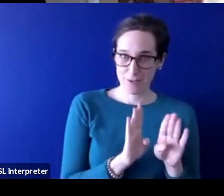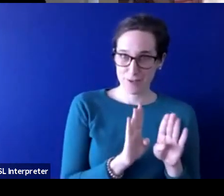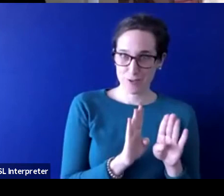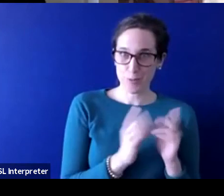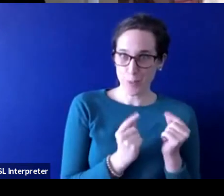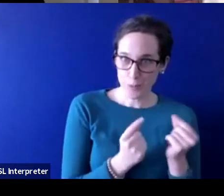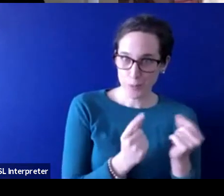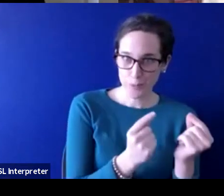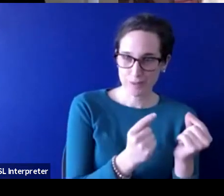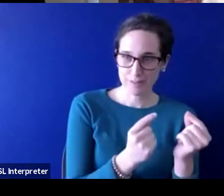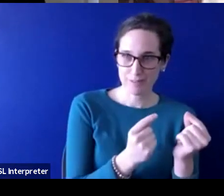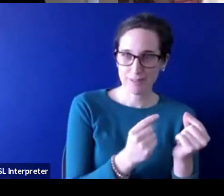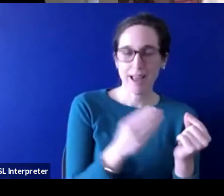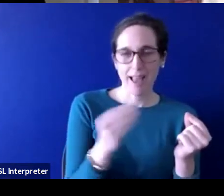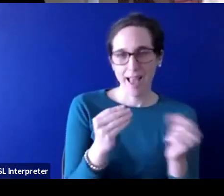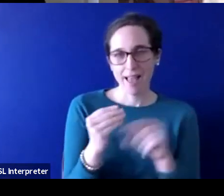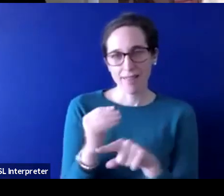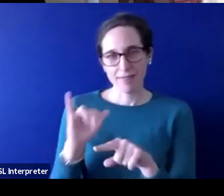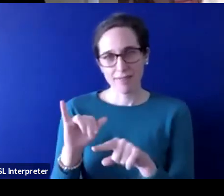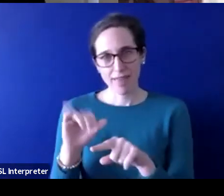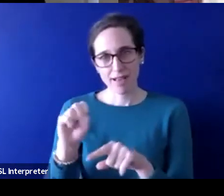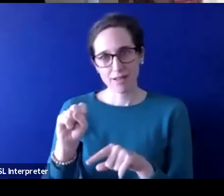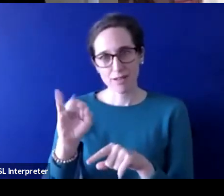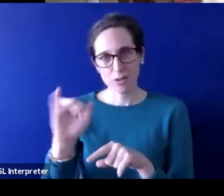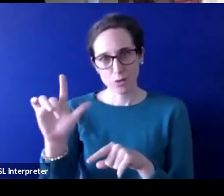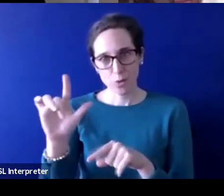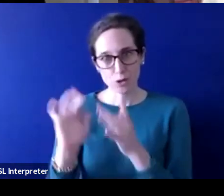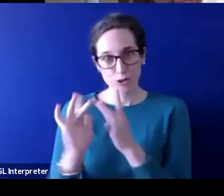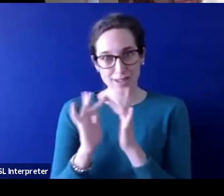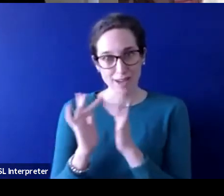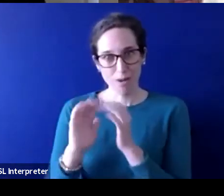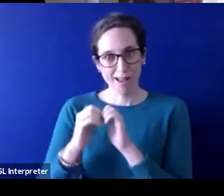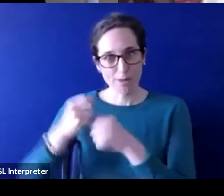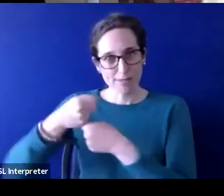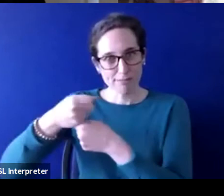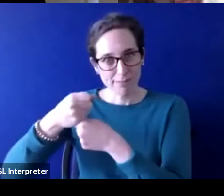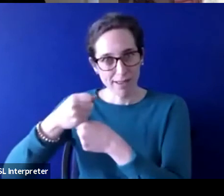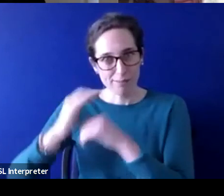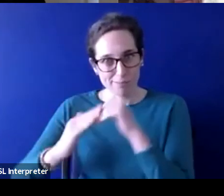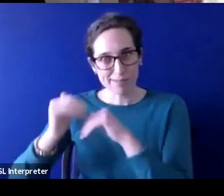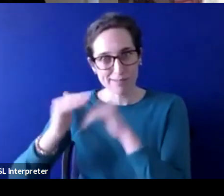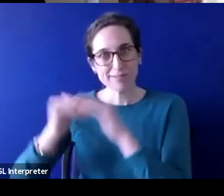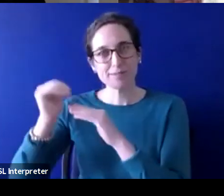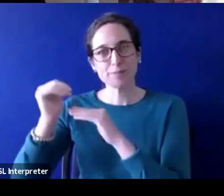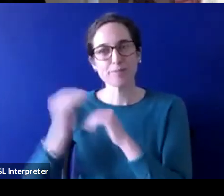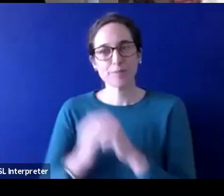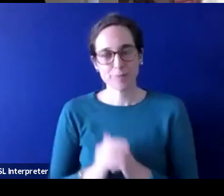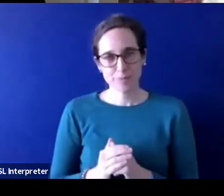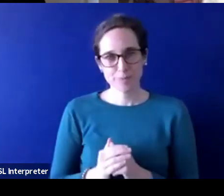partly because of how the social network is built. So this question here says